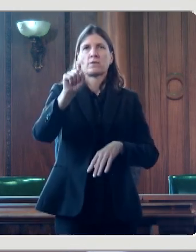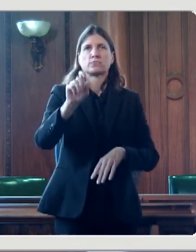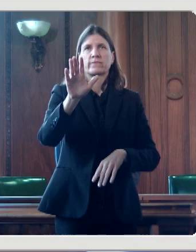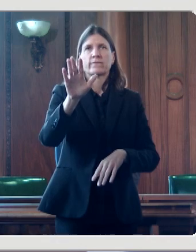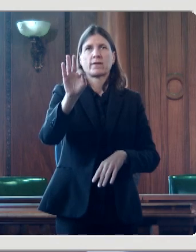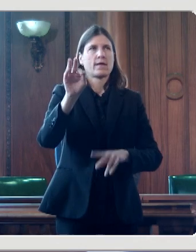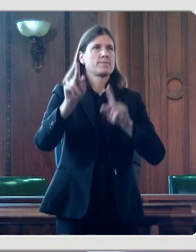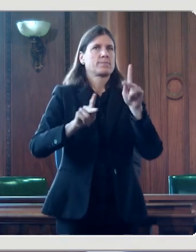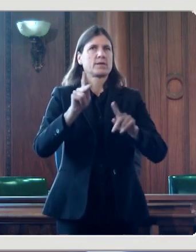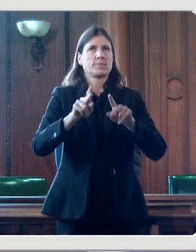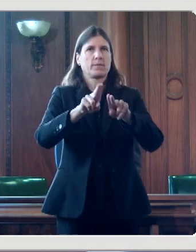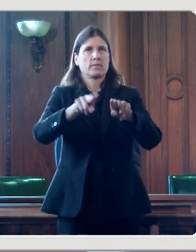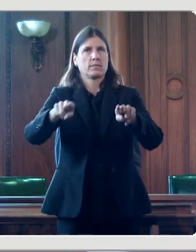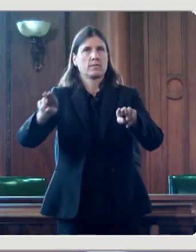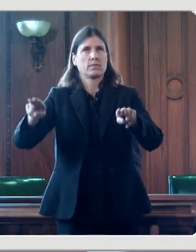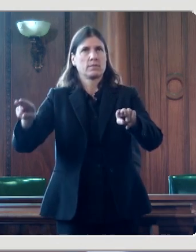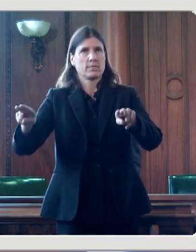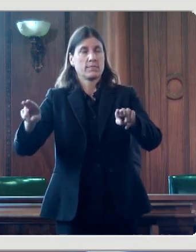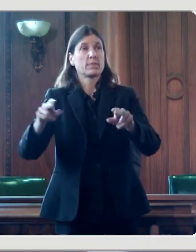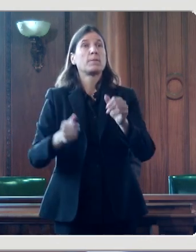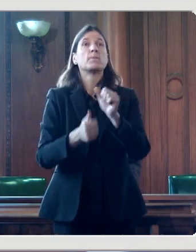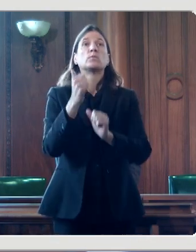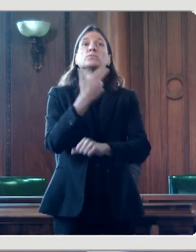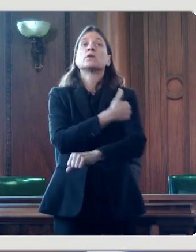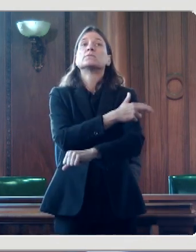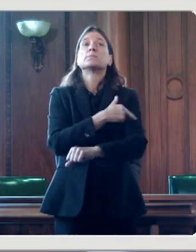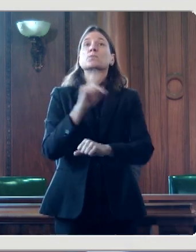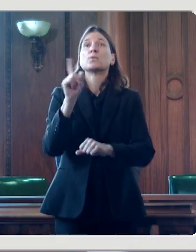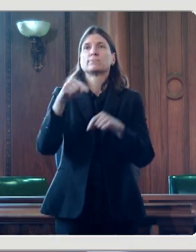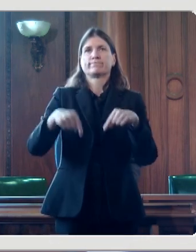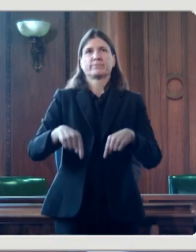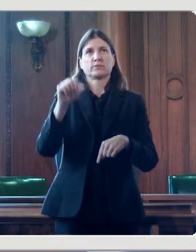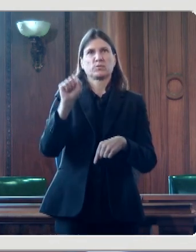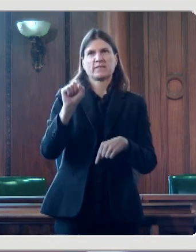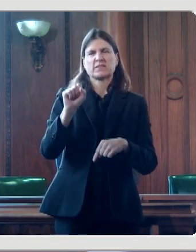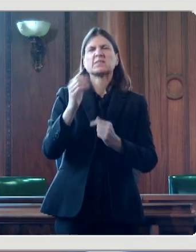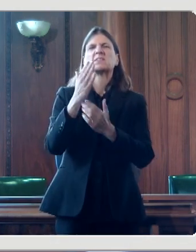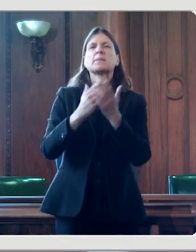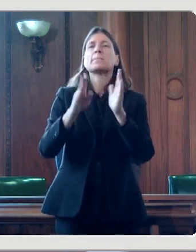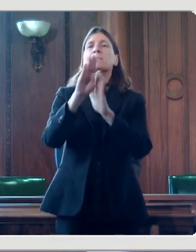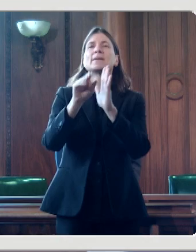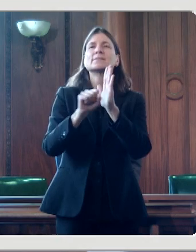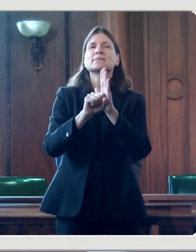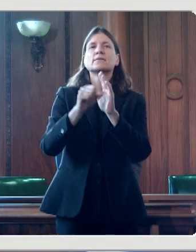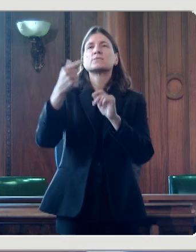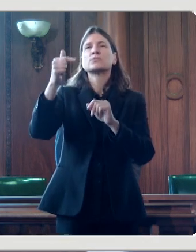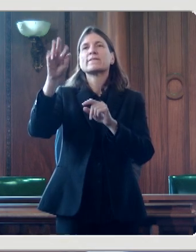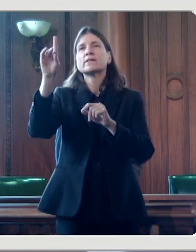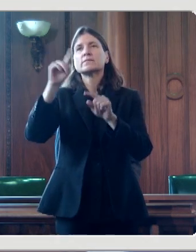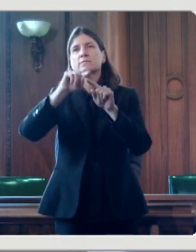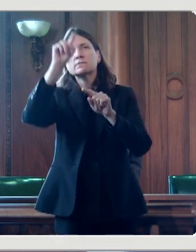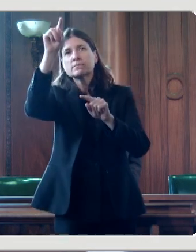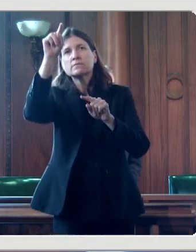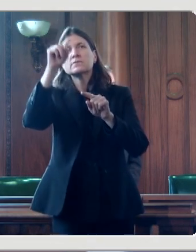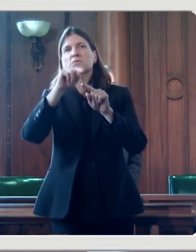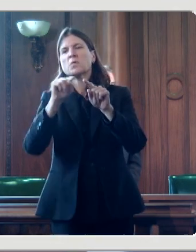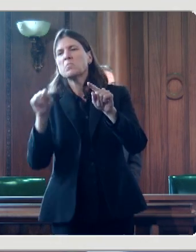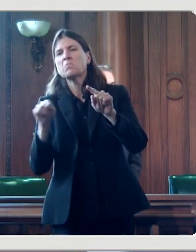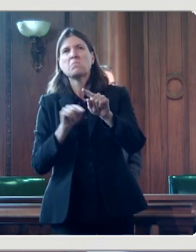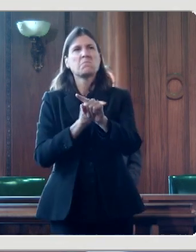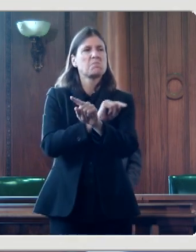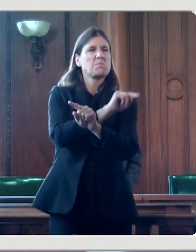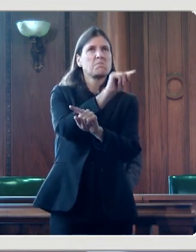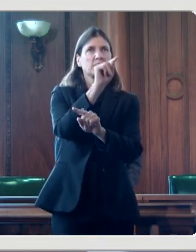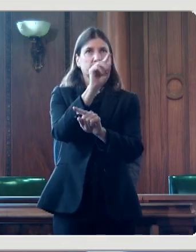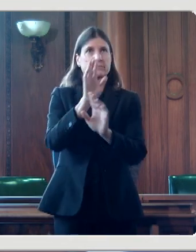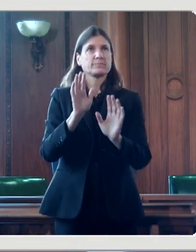State Medical Center in Springfield, 28 in our community hospitals, which are an important safety valve for us. 12